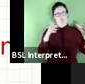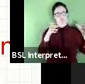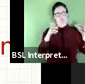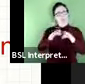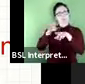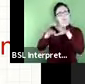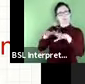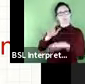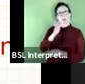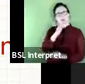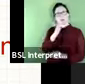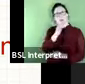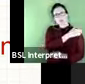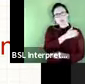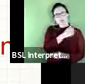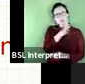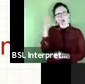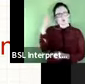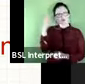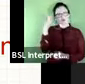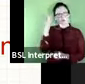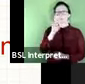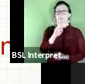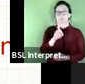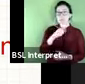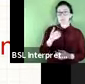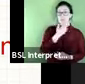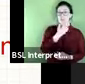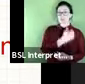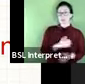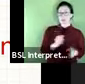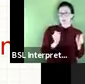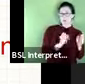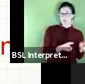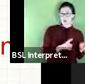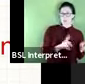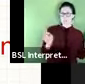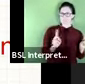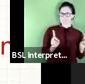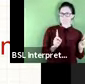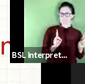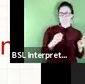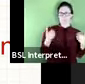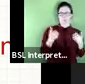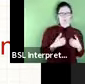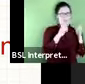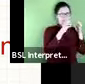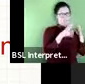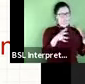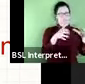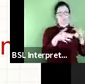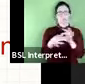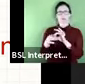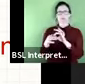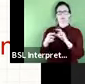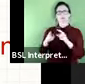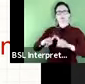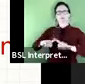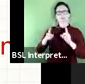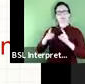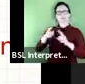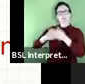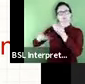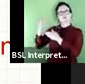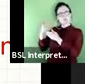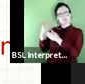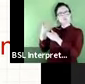Western countries. But Chinese wealthization is a little different story from Western